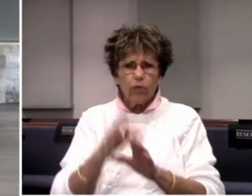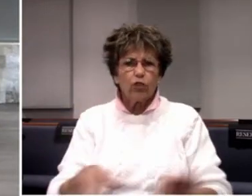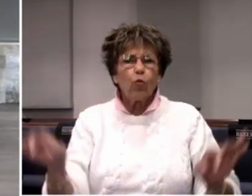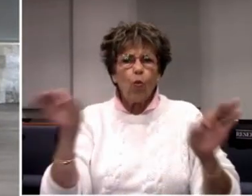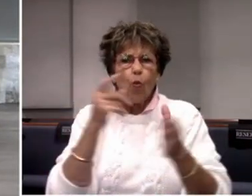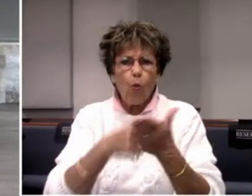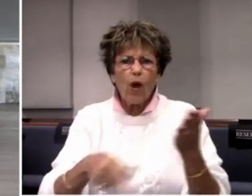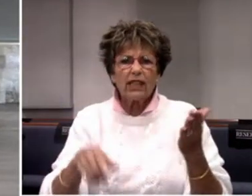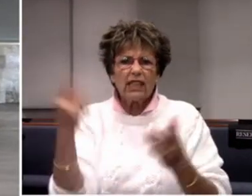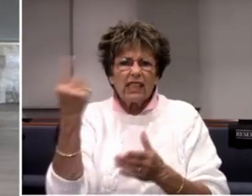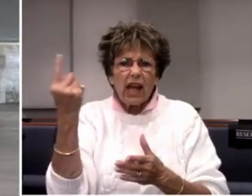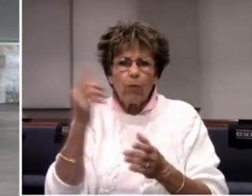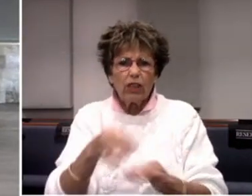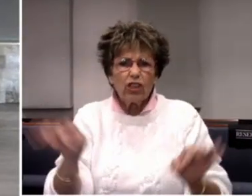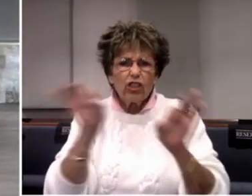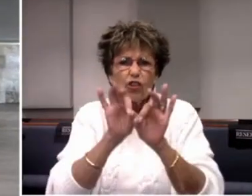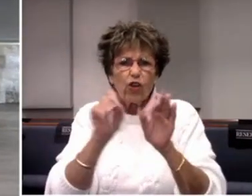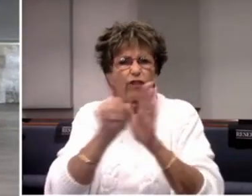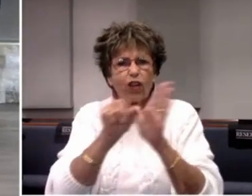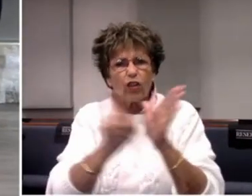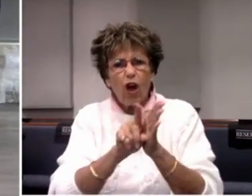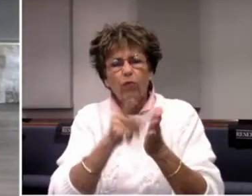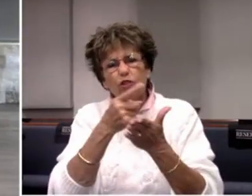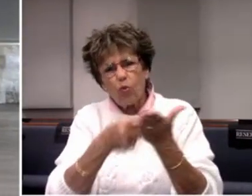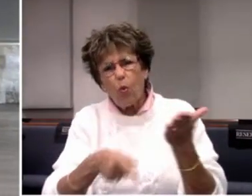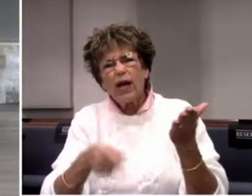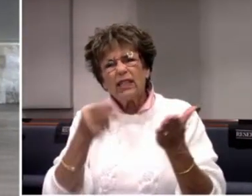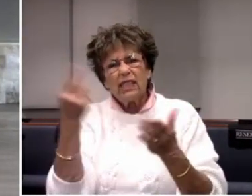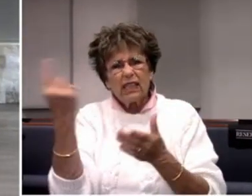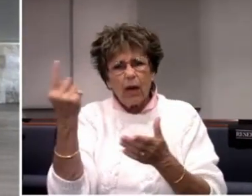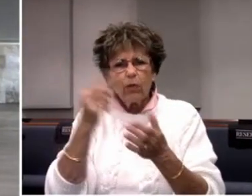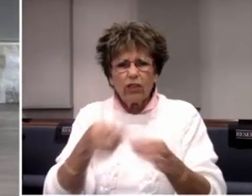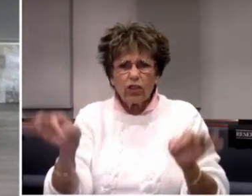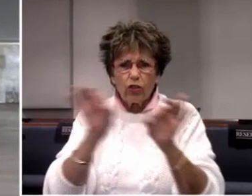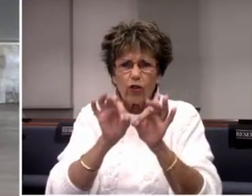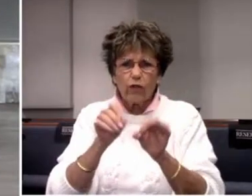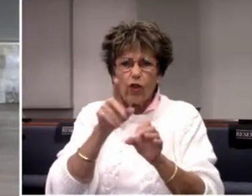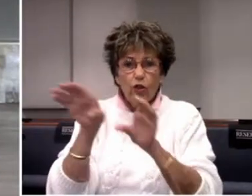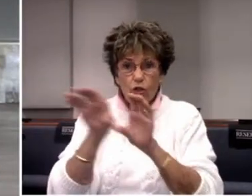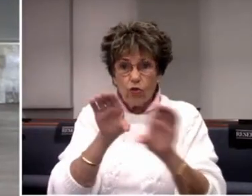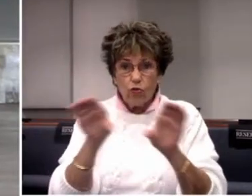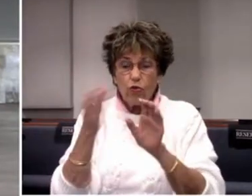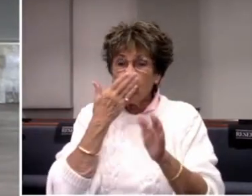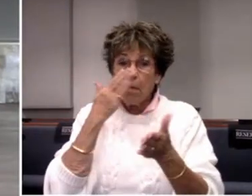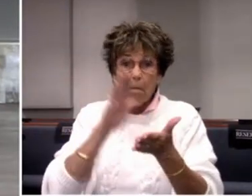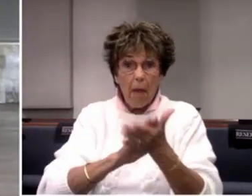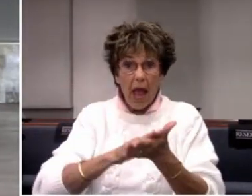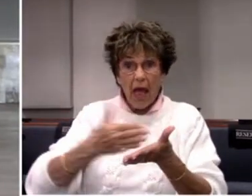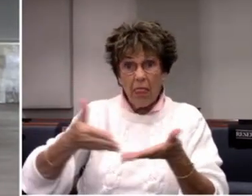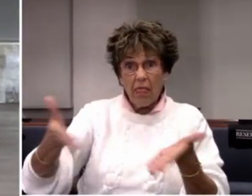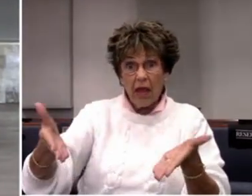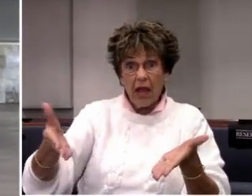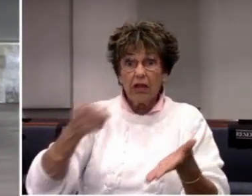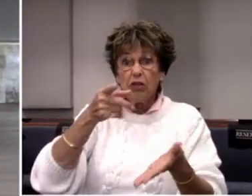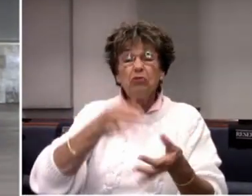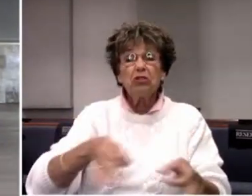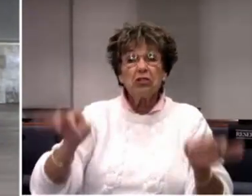deservedness. You do the crime, you will do the, right? And Jesus